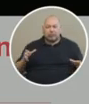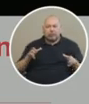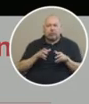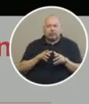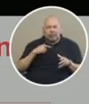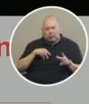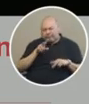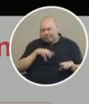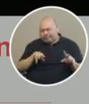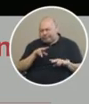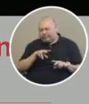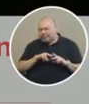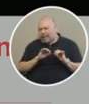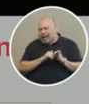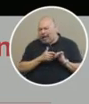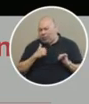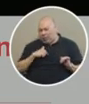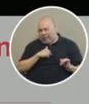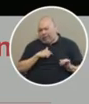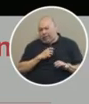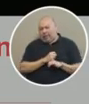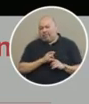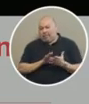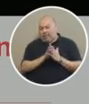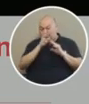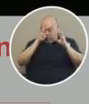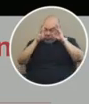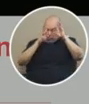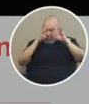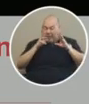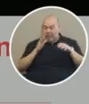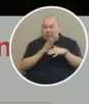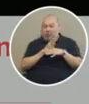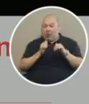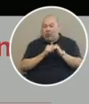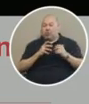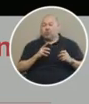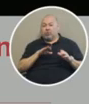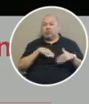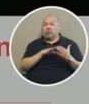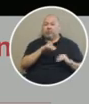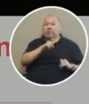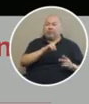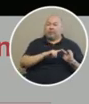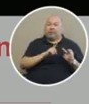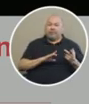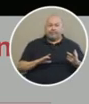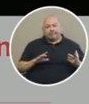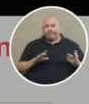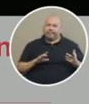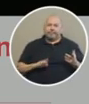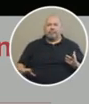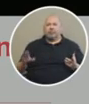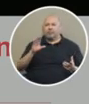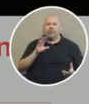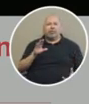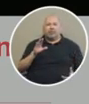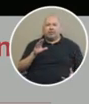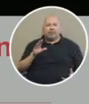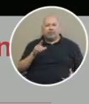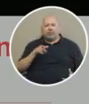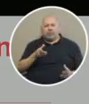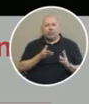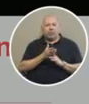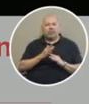is looking at how can we get creative and partner to address this need across the breadth of this